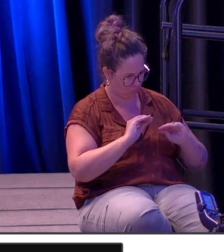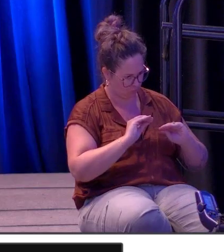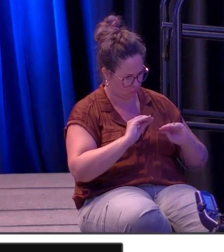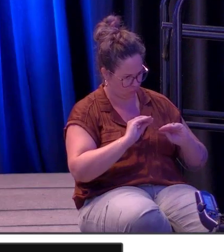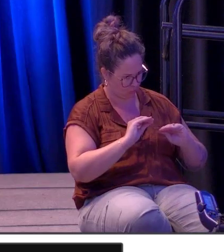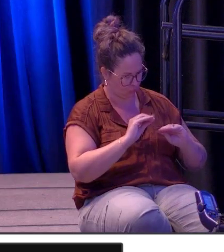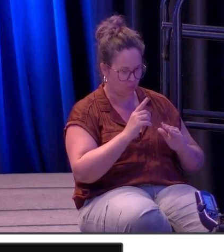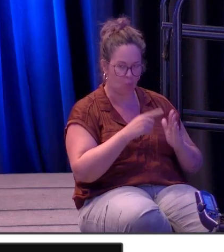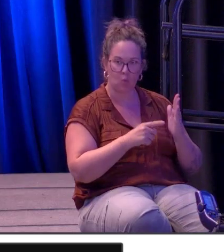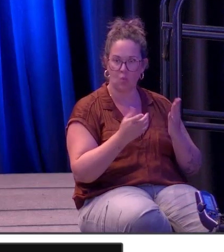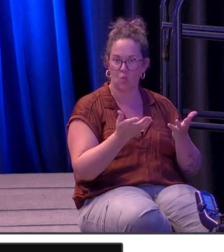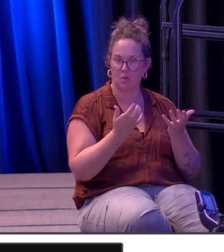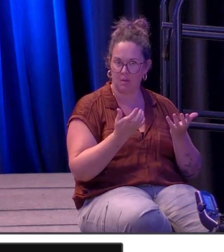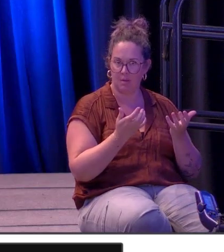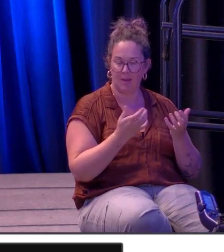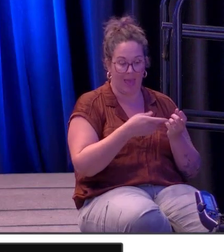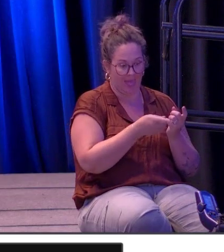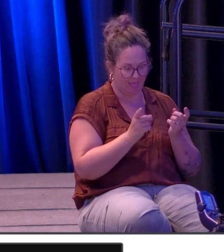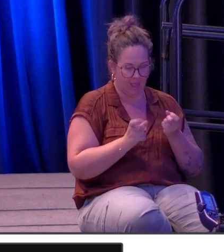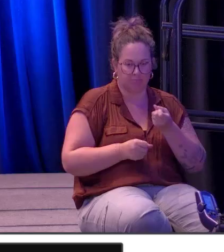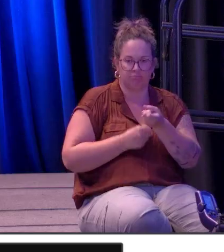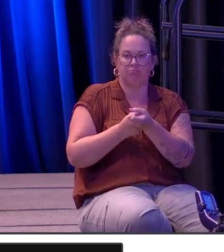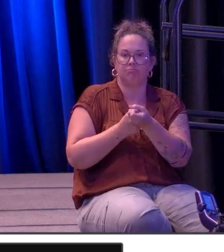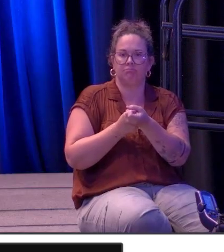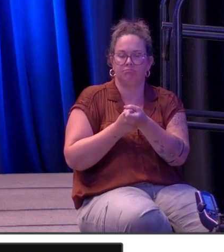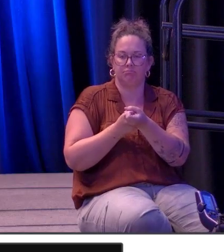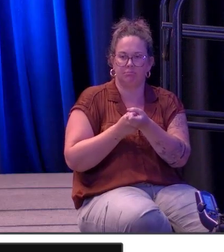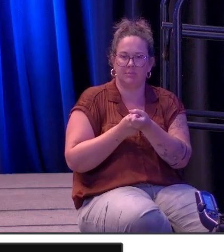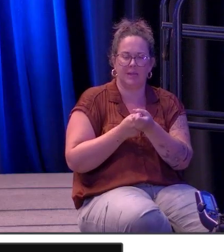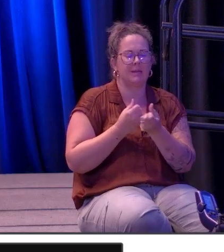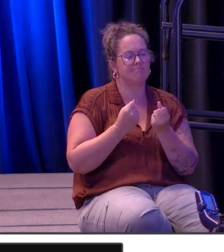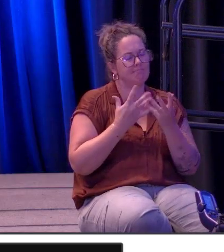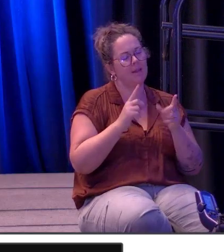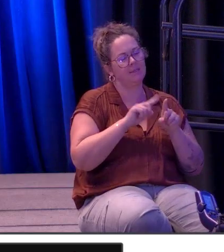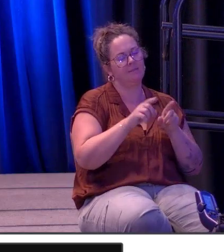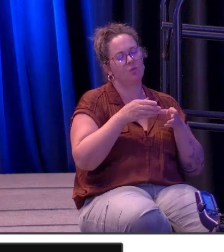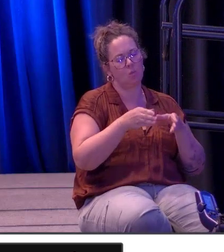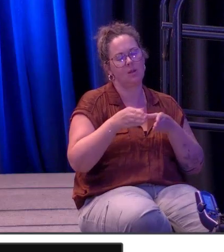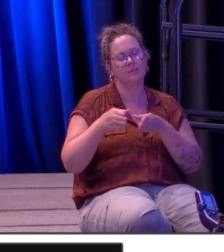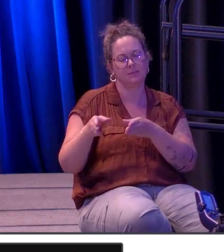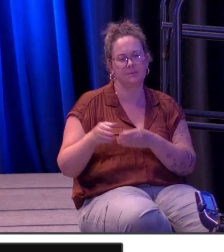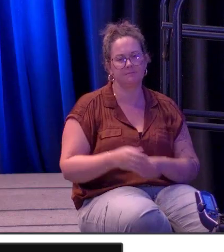And then they support you, and they support you in a lot of different ways.